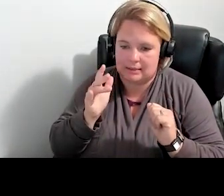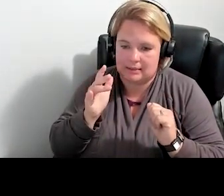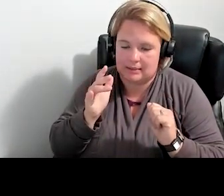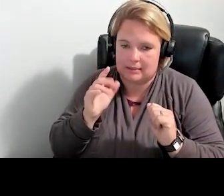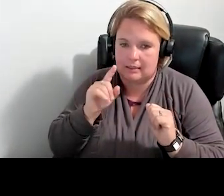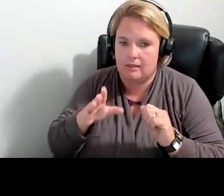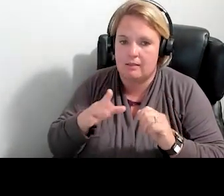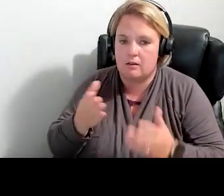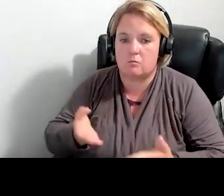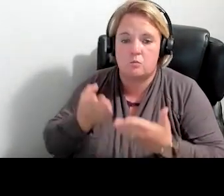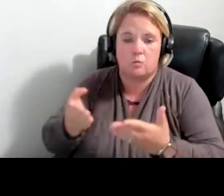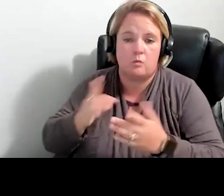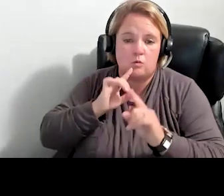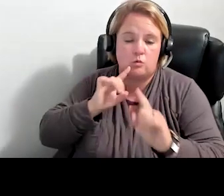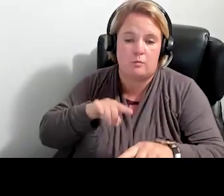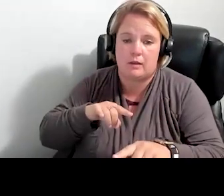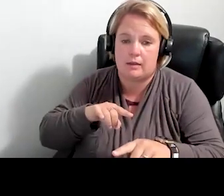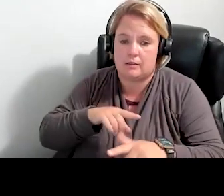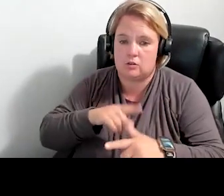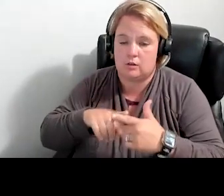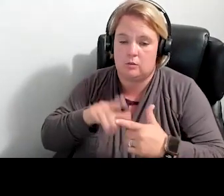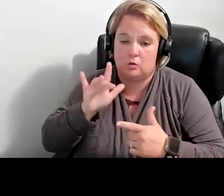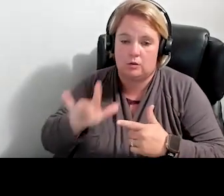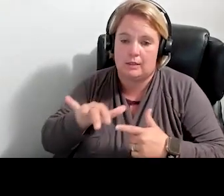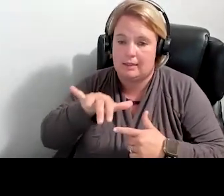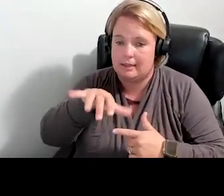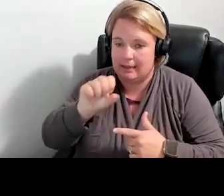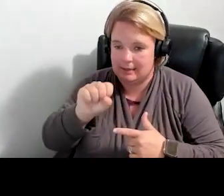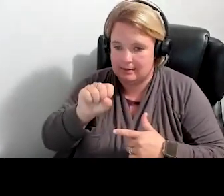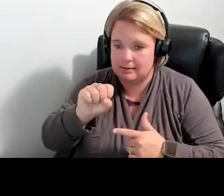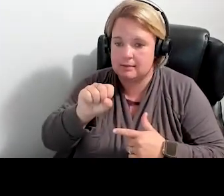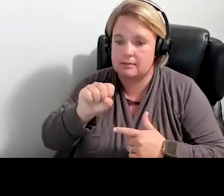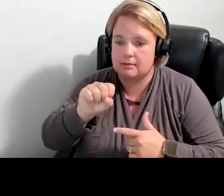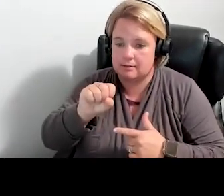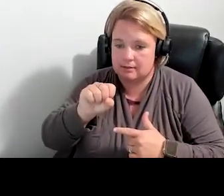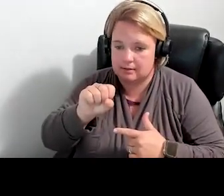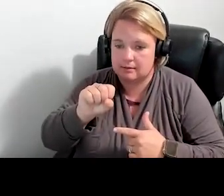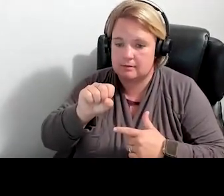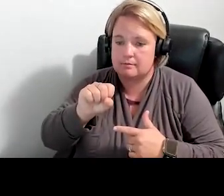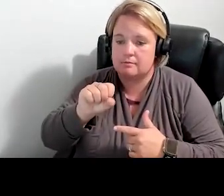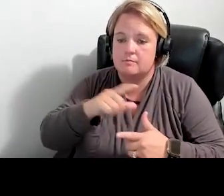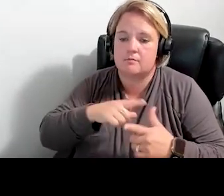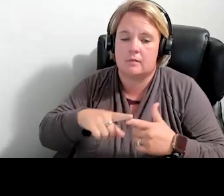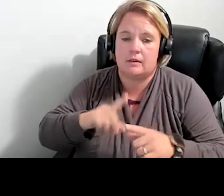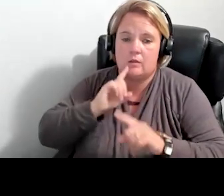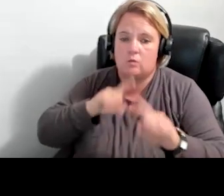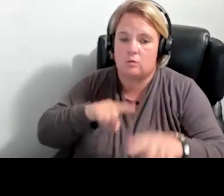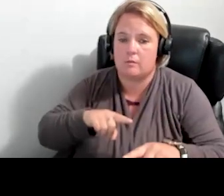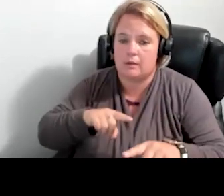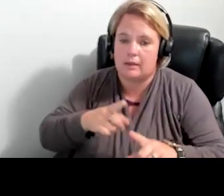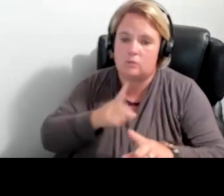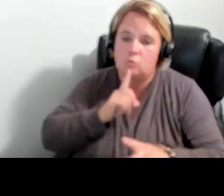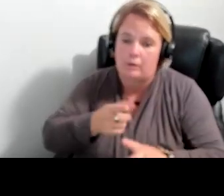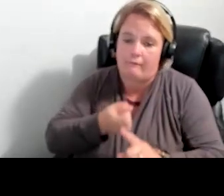proposed reply. Then when you click yes, then that reply was from you, right?